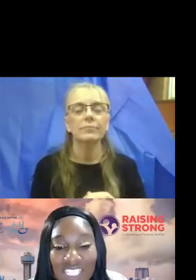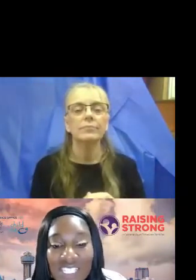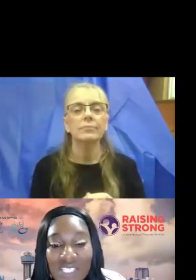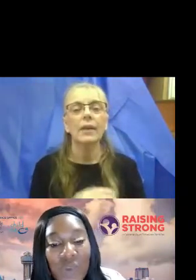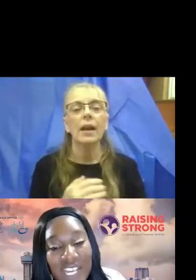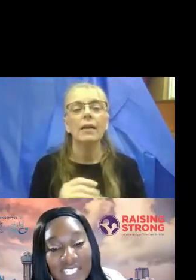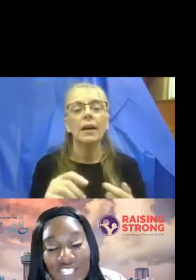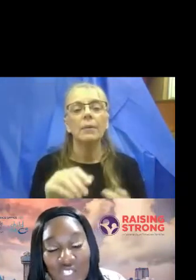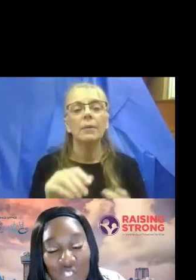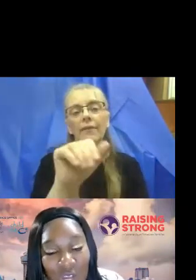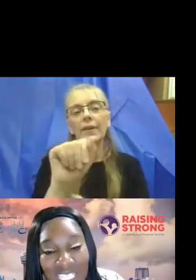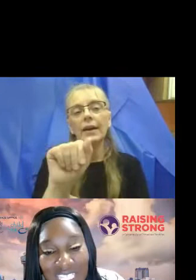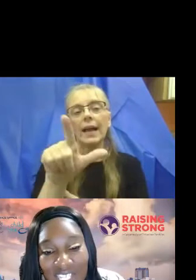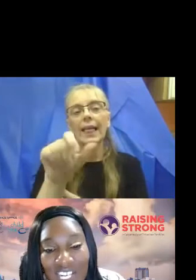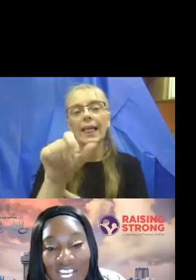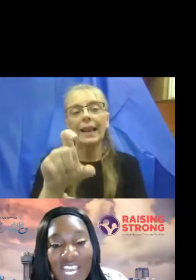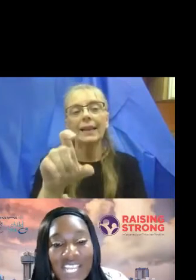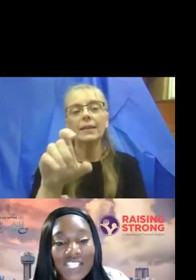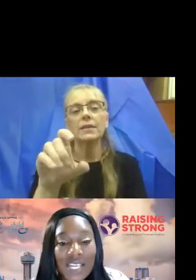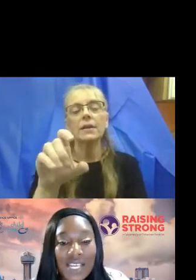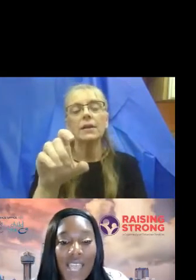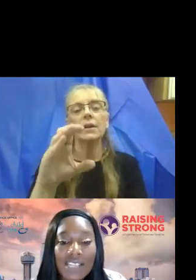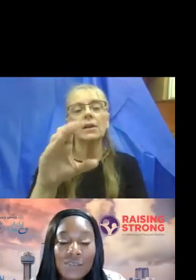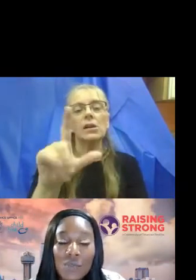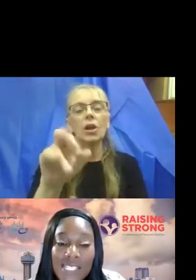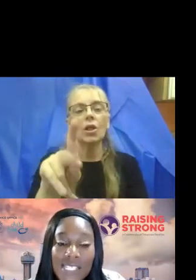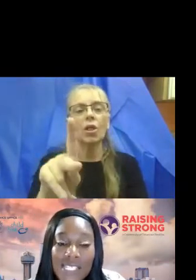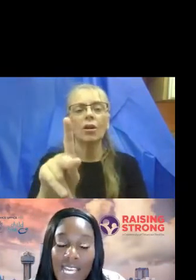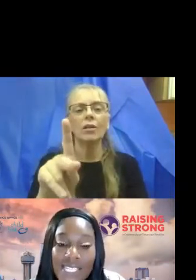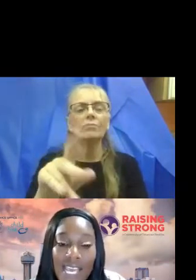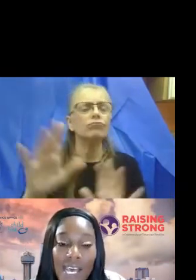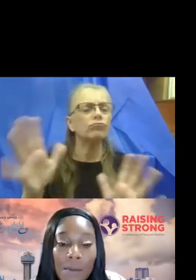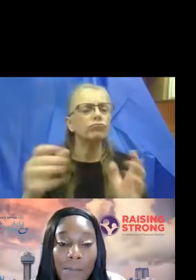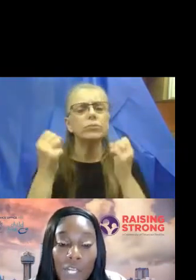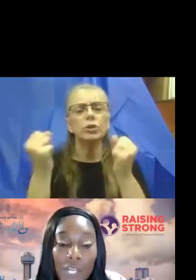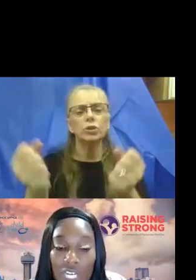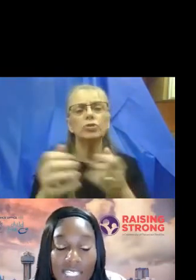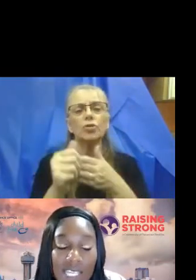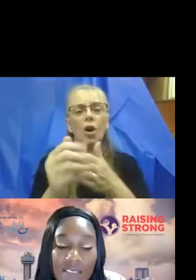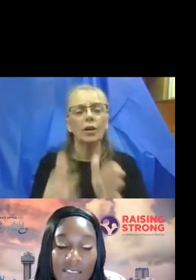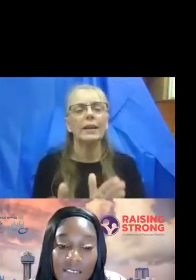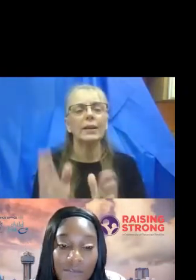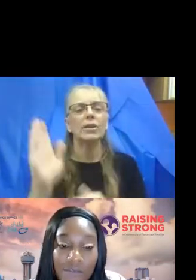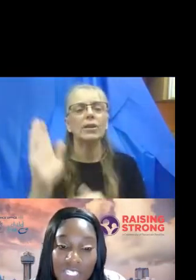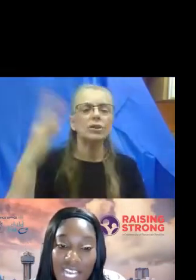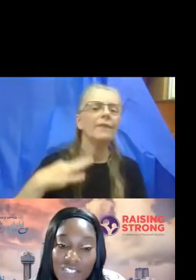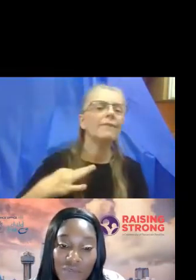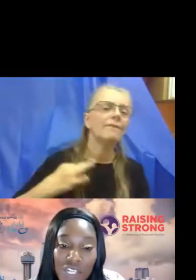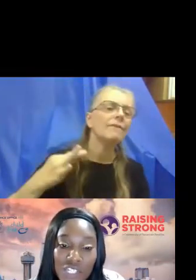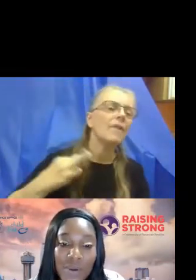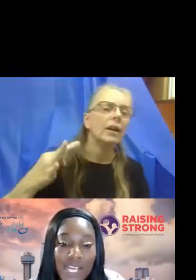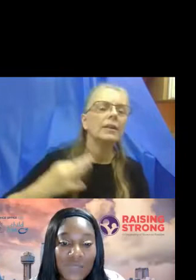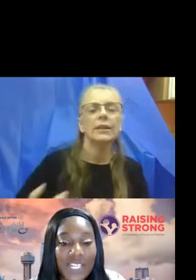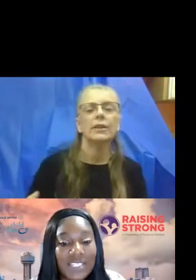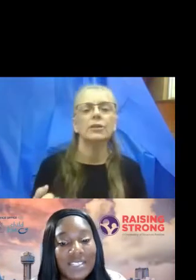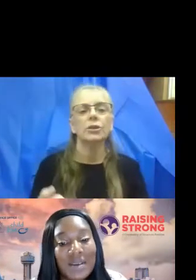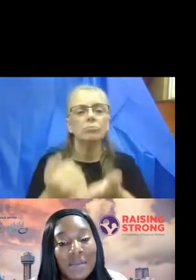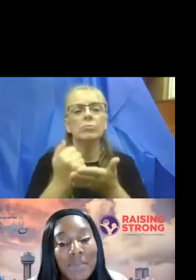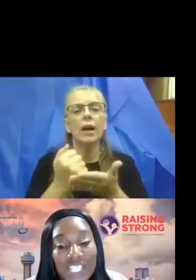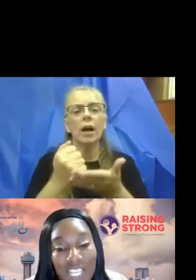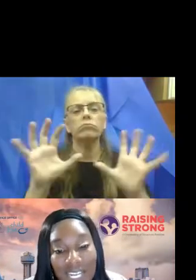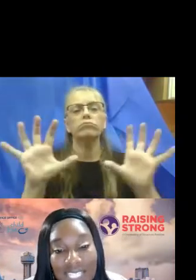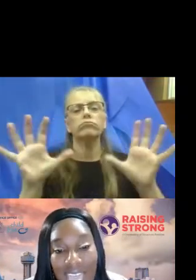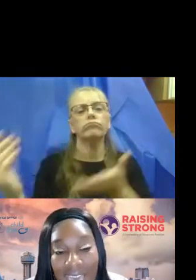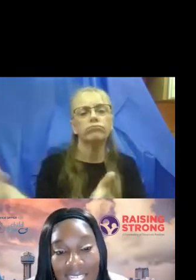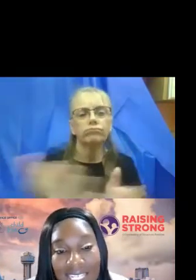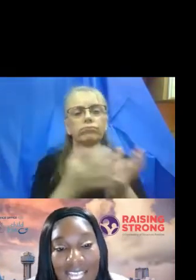Clark. She is a Raising Strong leader. She has raised her hand to help put on this event for the National Virtual Graduation. So